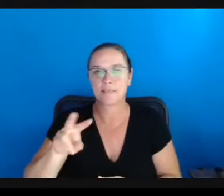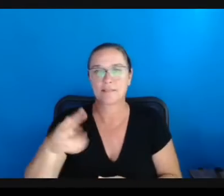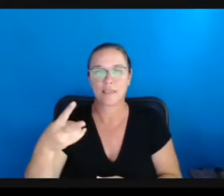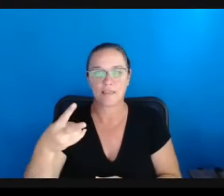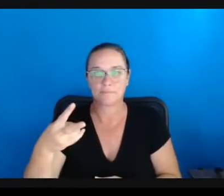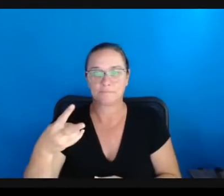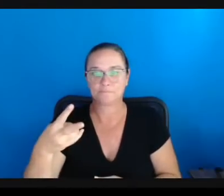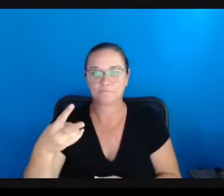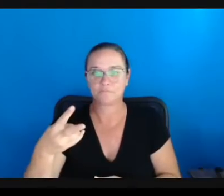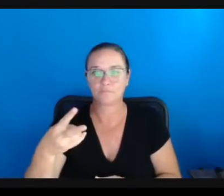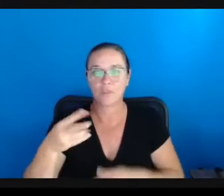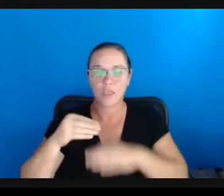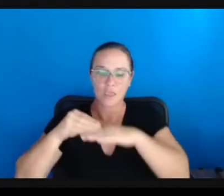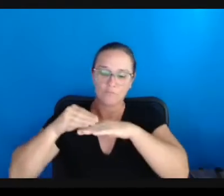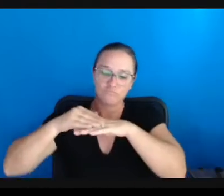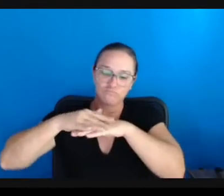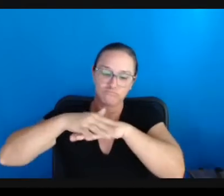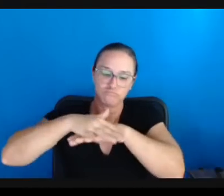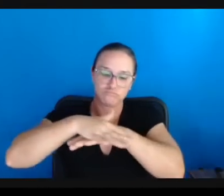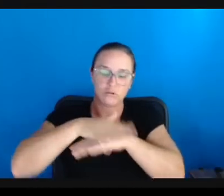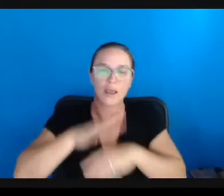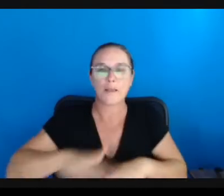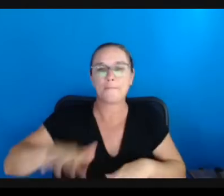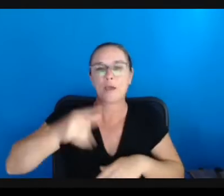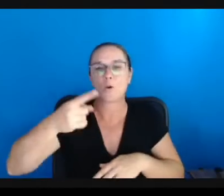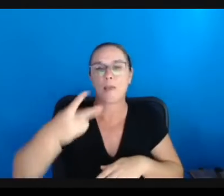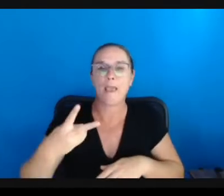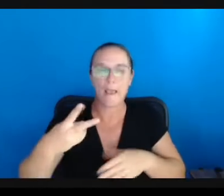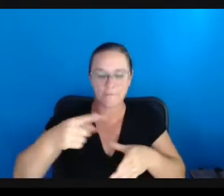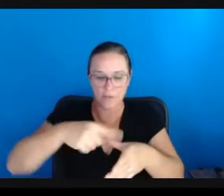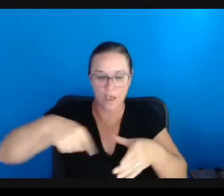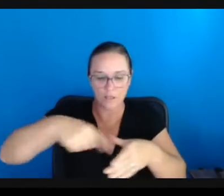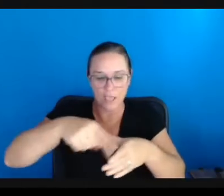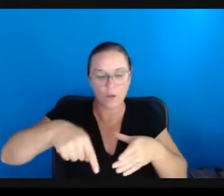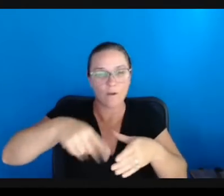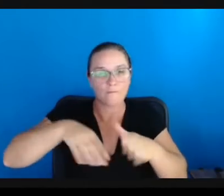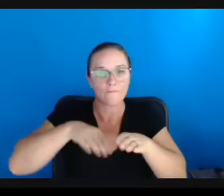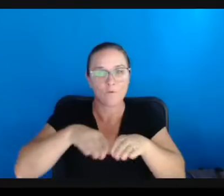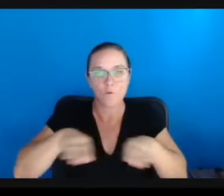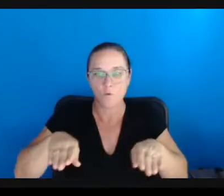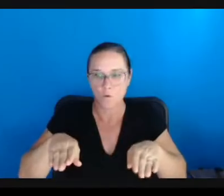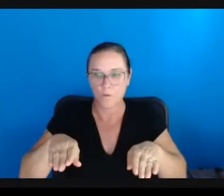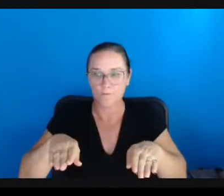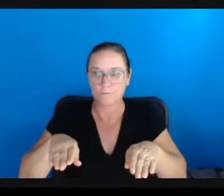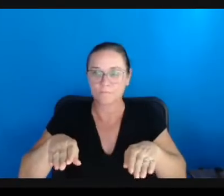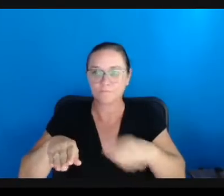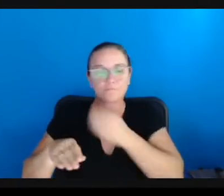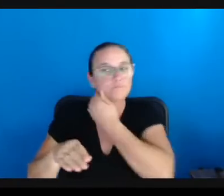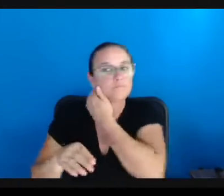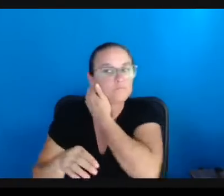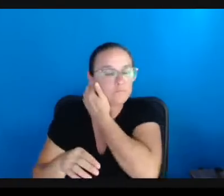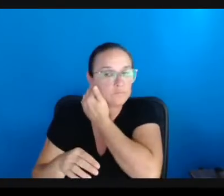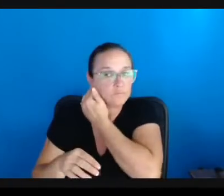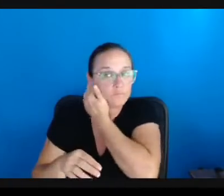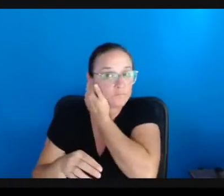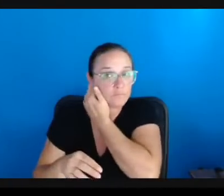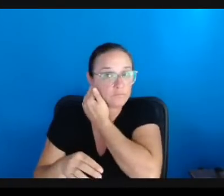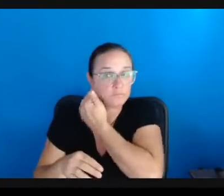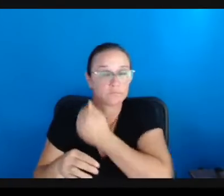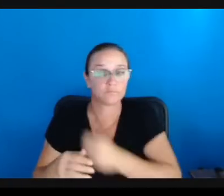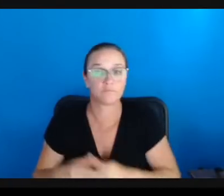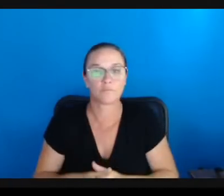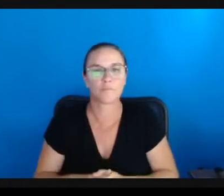and covers about half the floor of Halemaʻumaʻu. And they note here, let's see, in